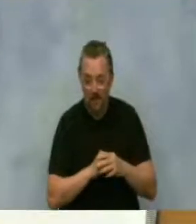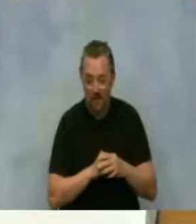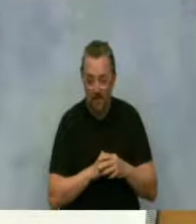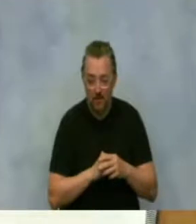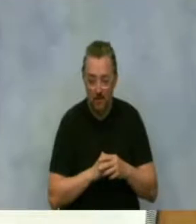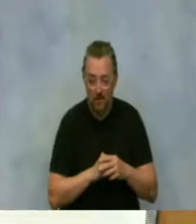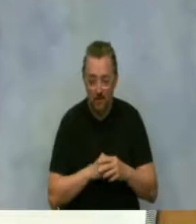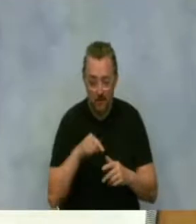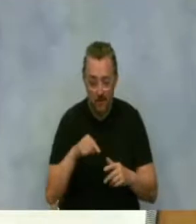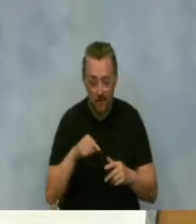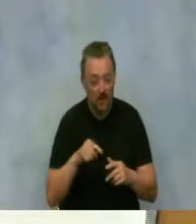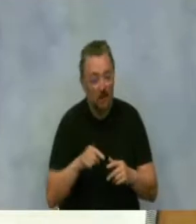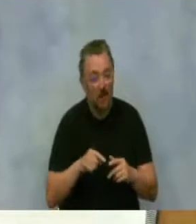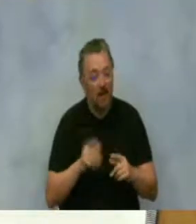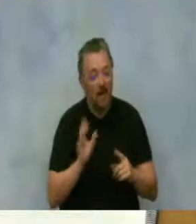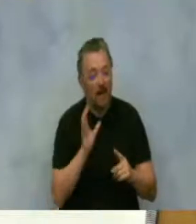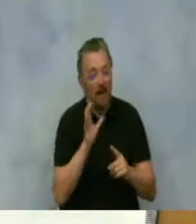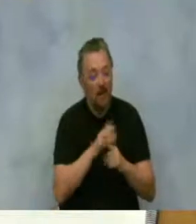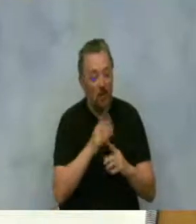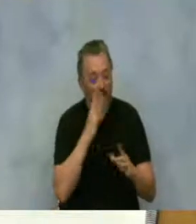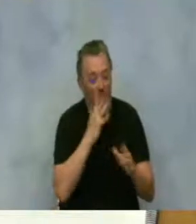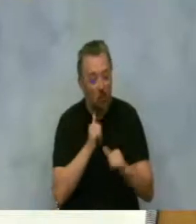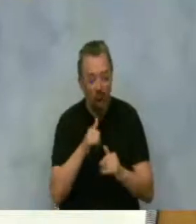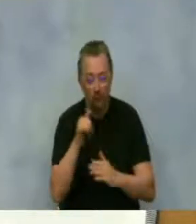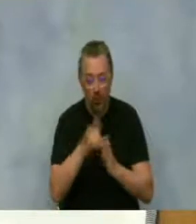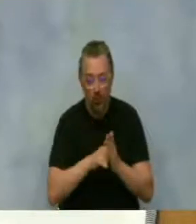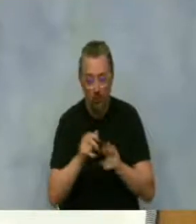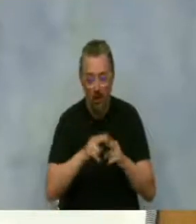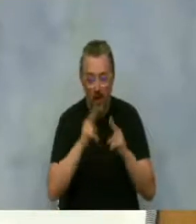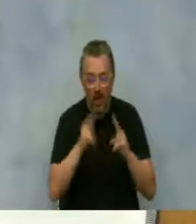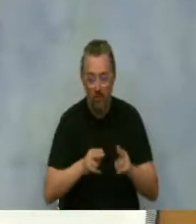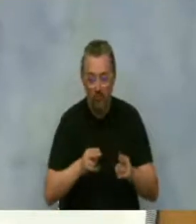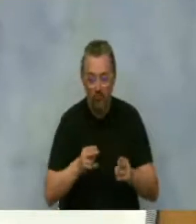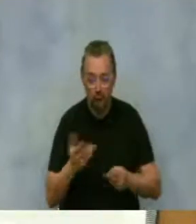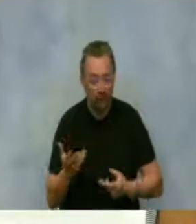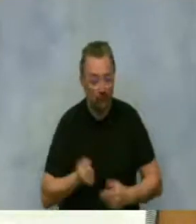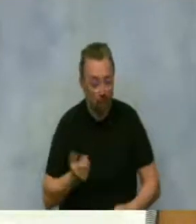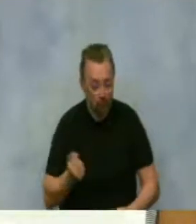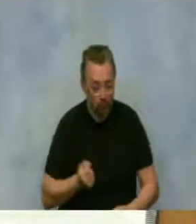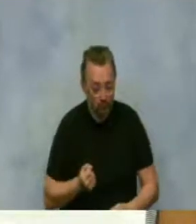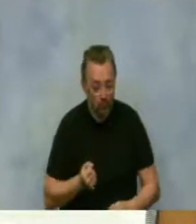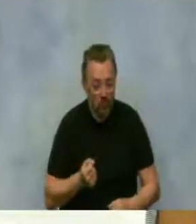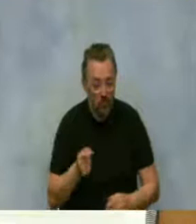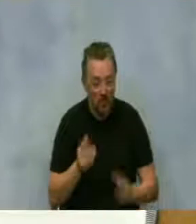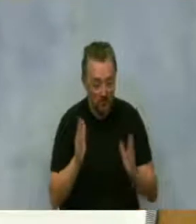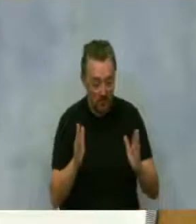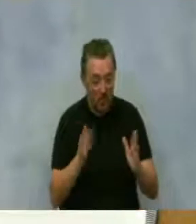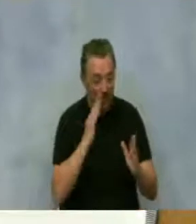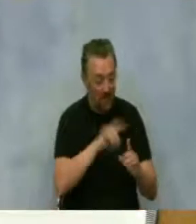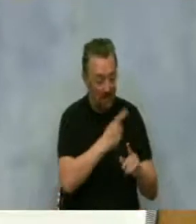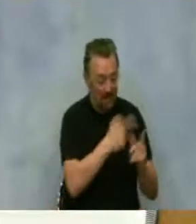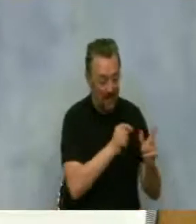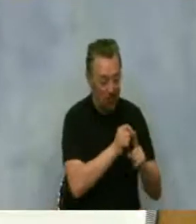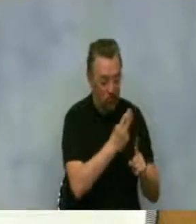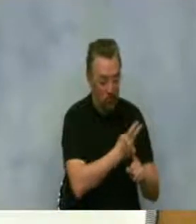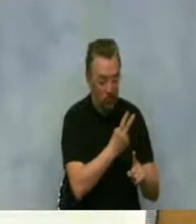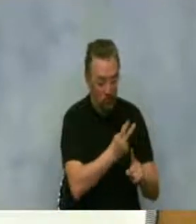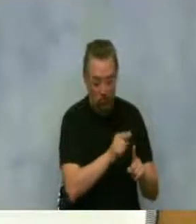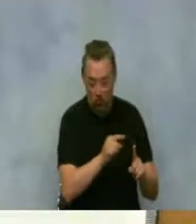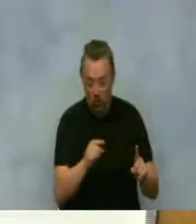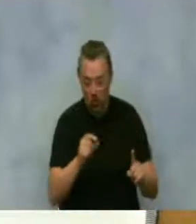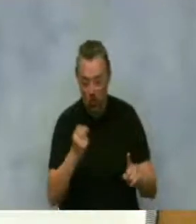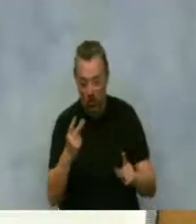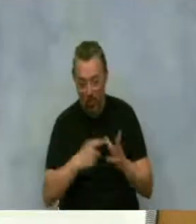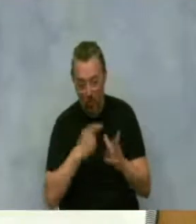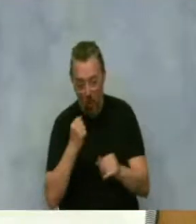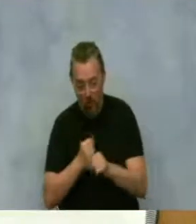is the capital monitoring report for the housing revenue account side. The period covered again 1st of April 2022 to 12th